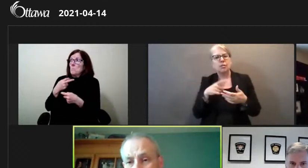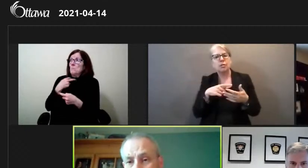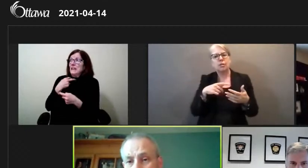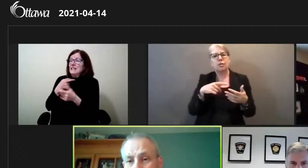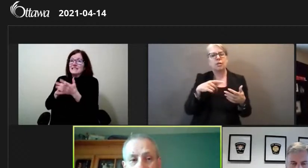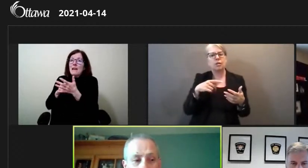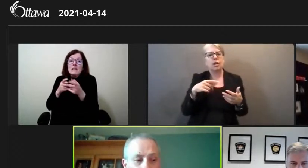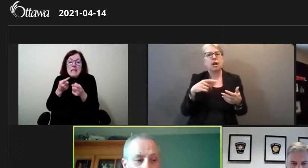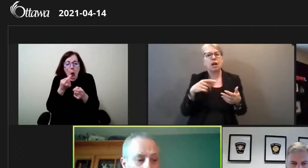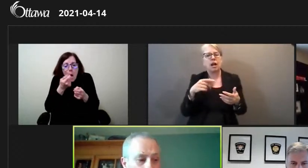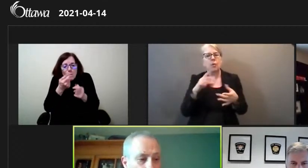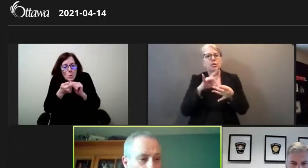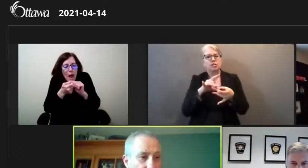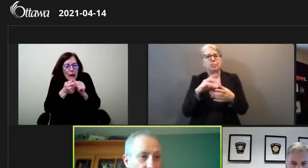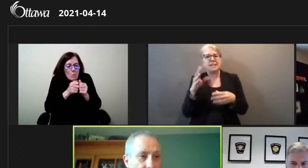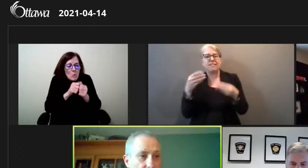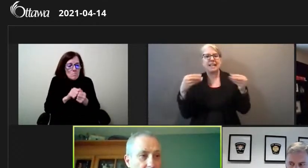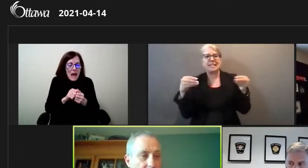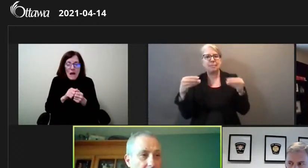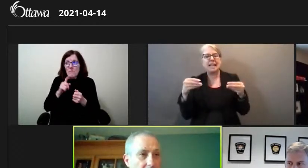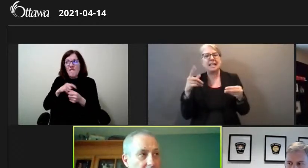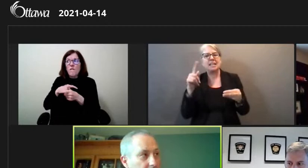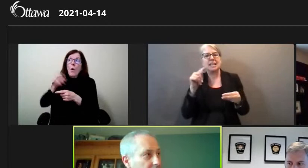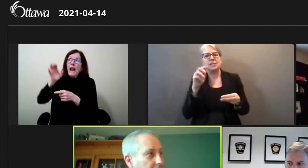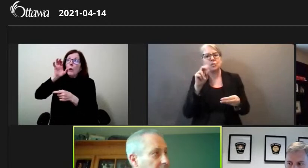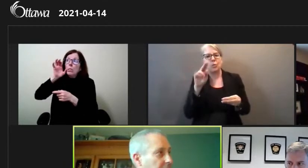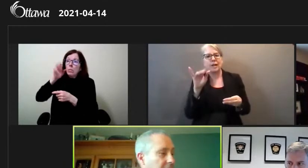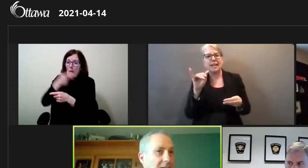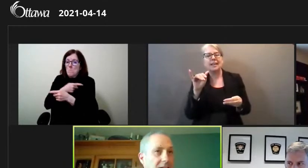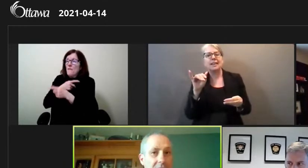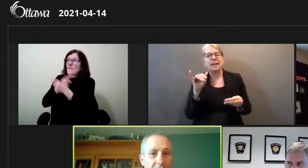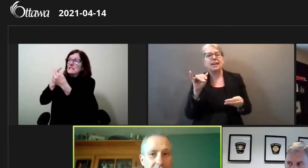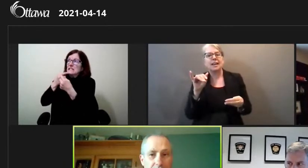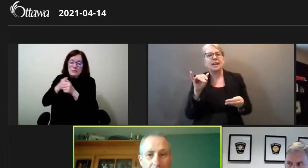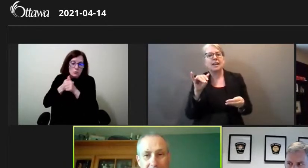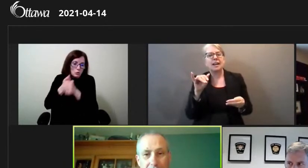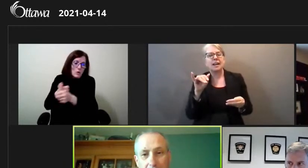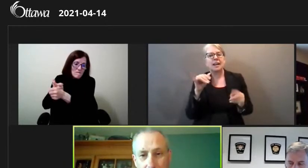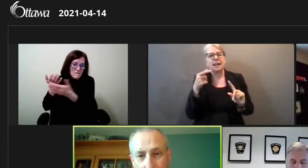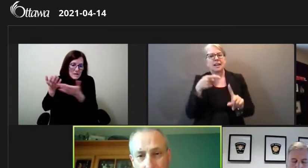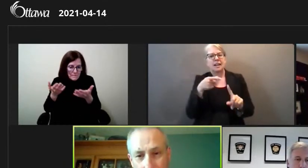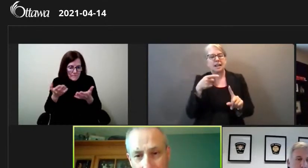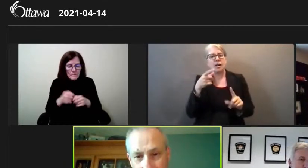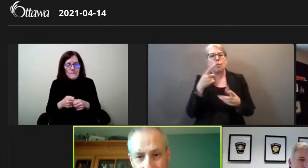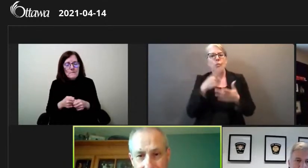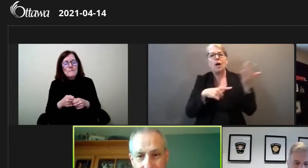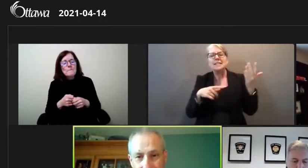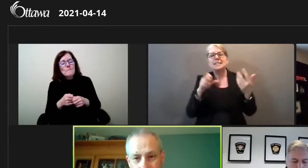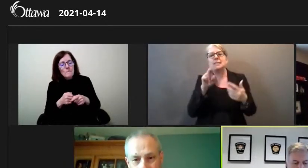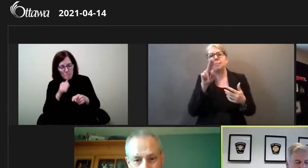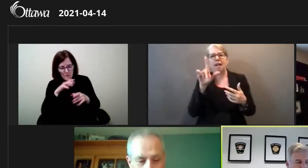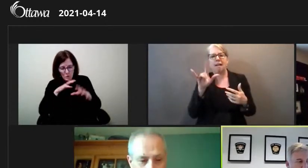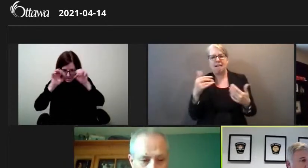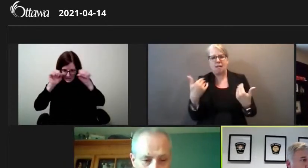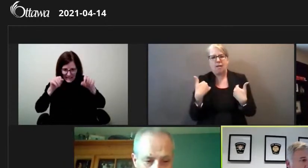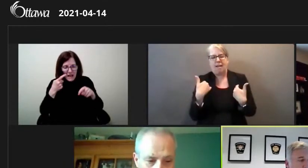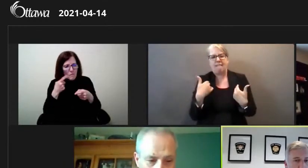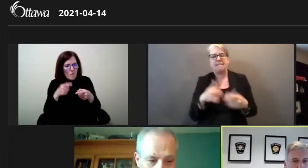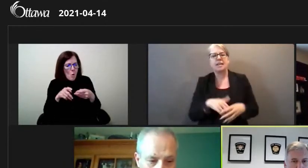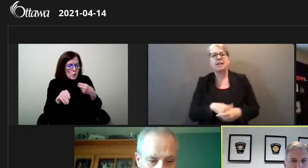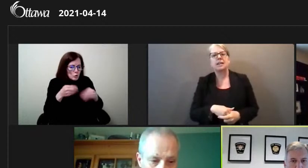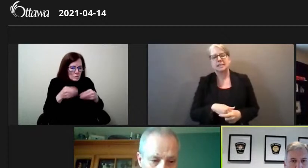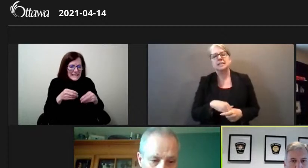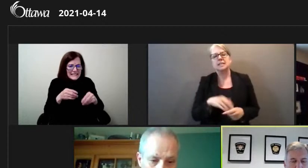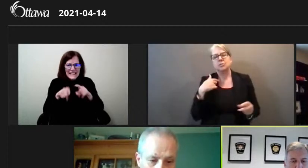also meant in terms of flexibility, Tony, in light of what supply we know we have. Yeah, so when I look at